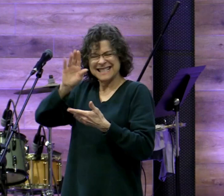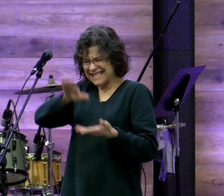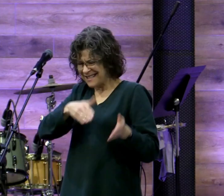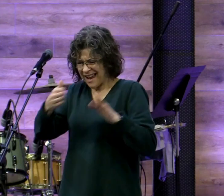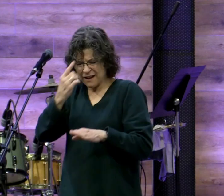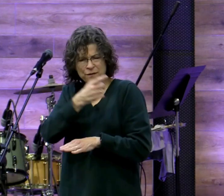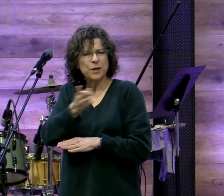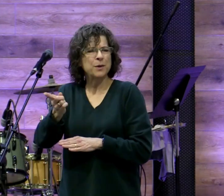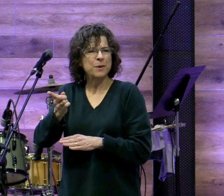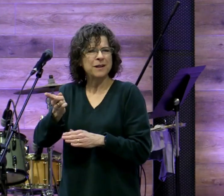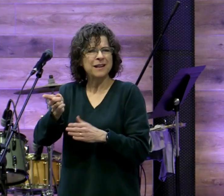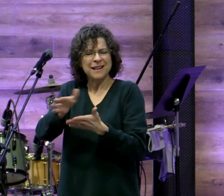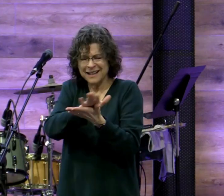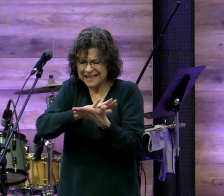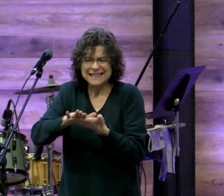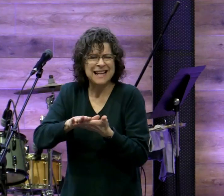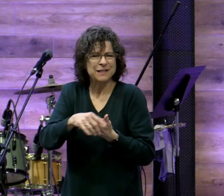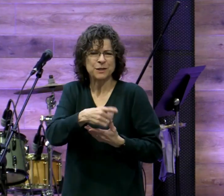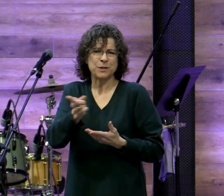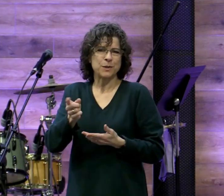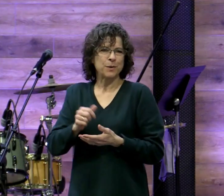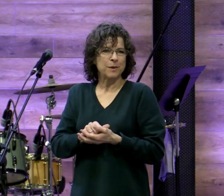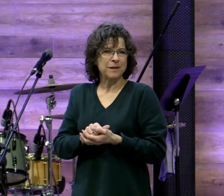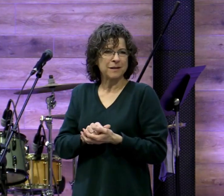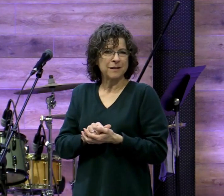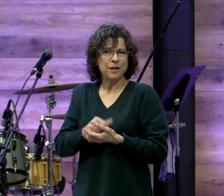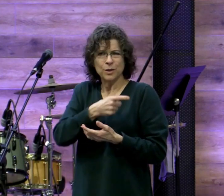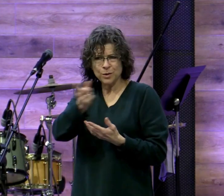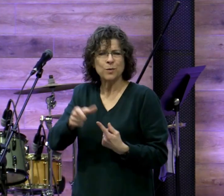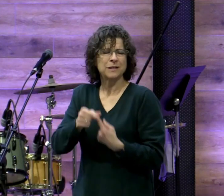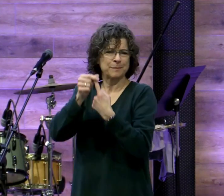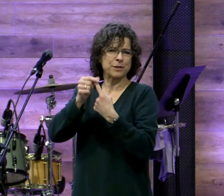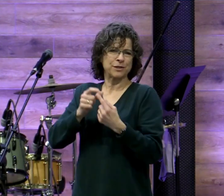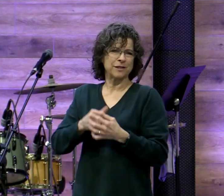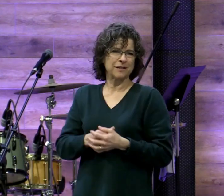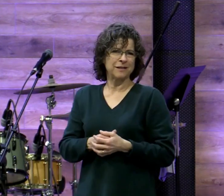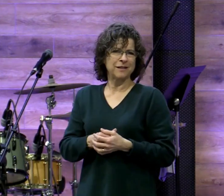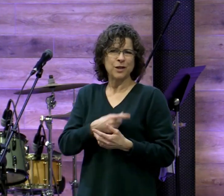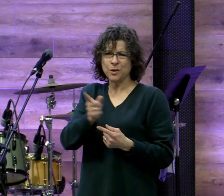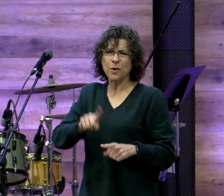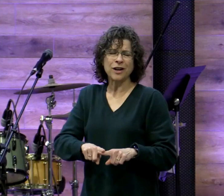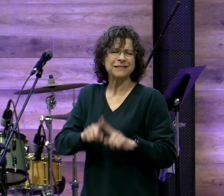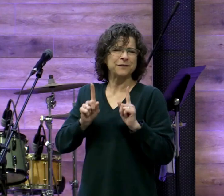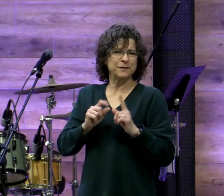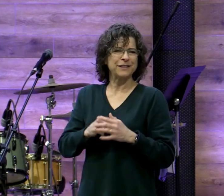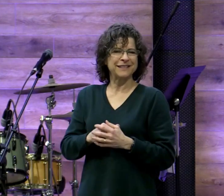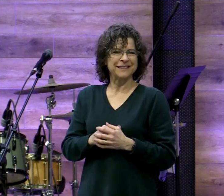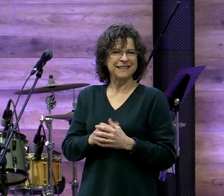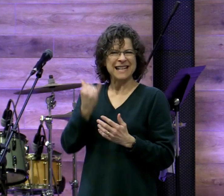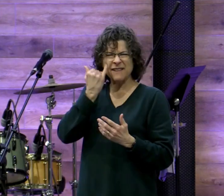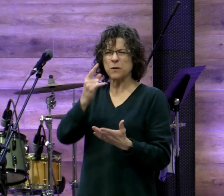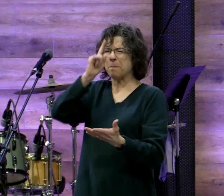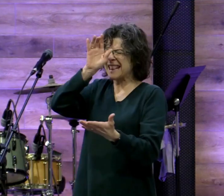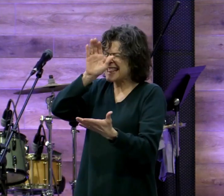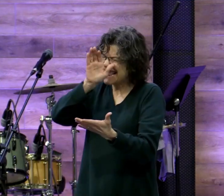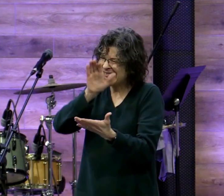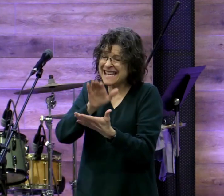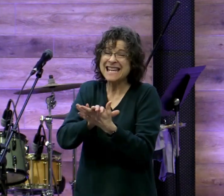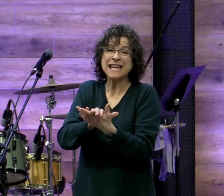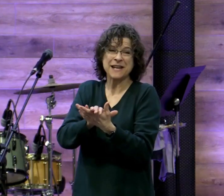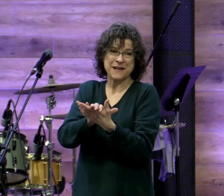and cleansed, died for and cleansed. Oh, how different it would be if you actually believed